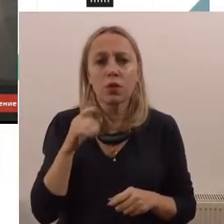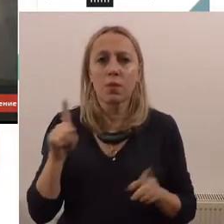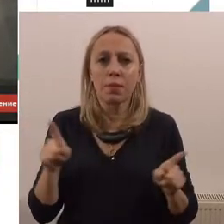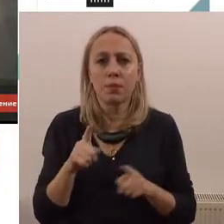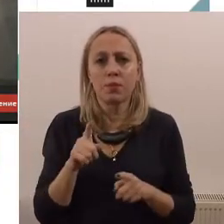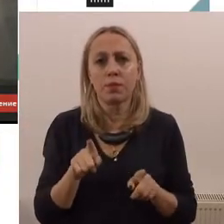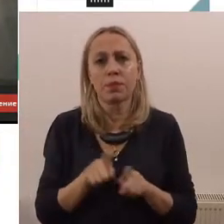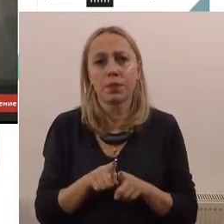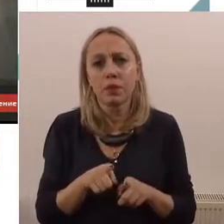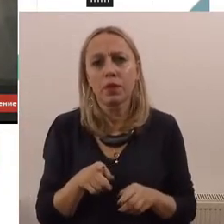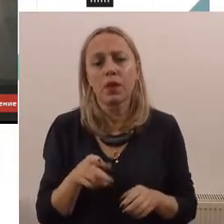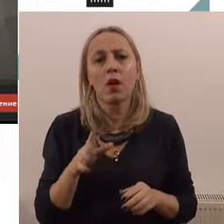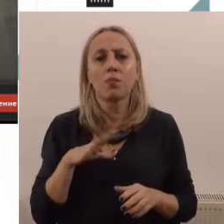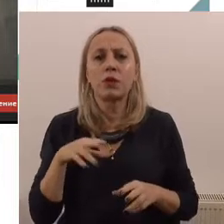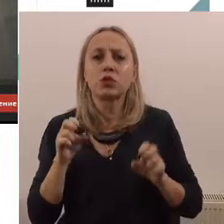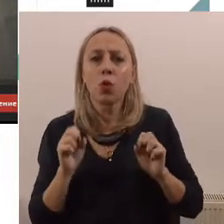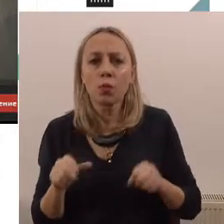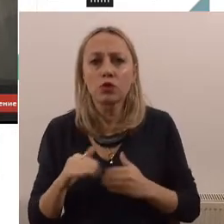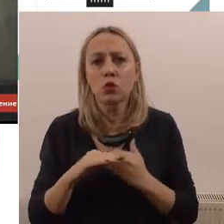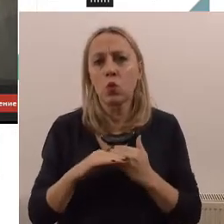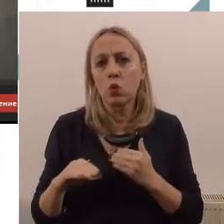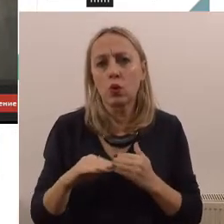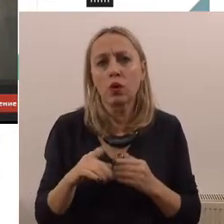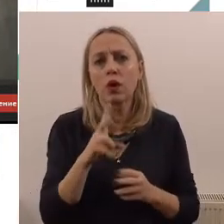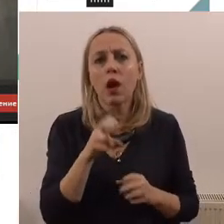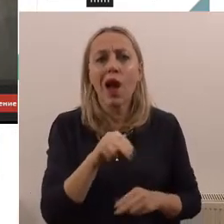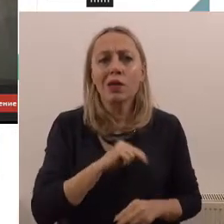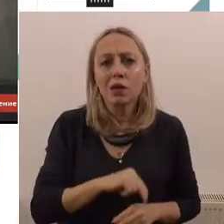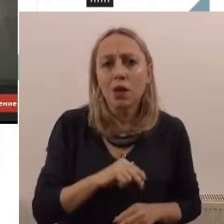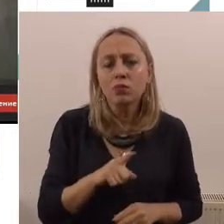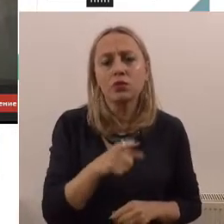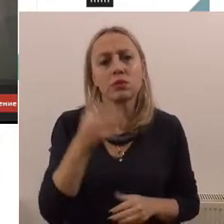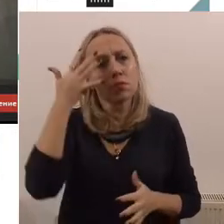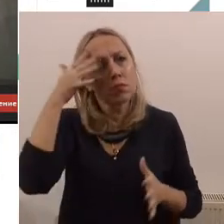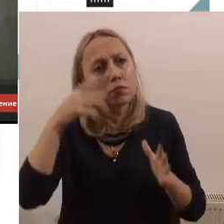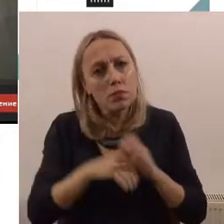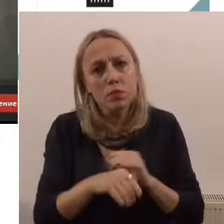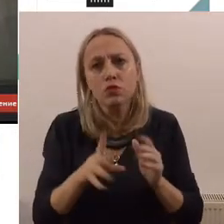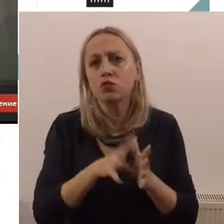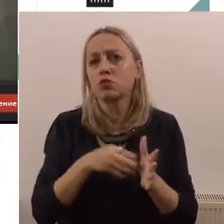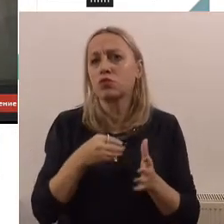operational meetings every now and then. For example, we have a new map of